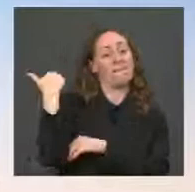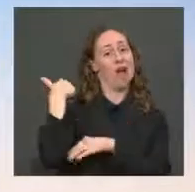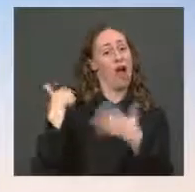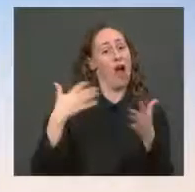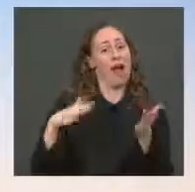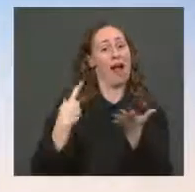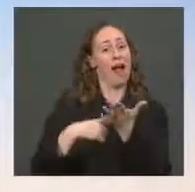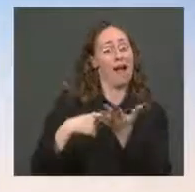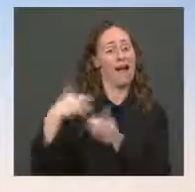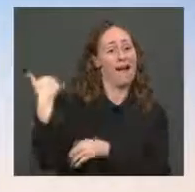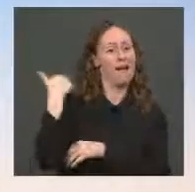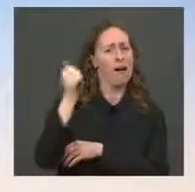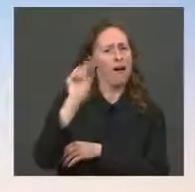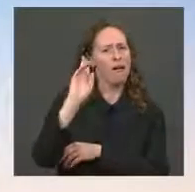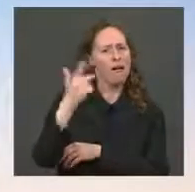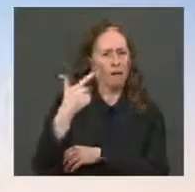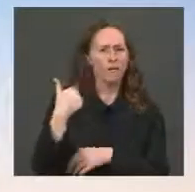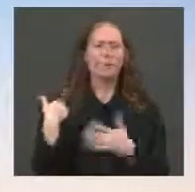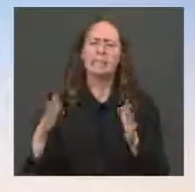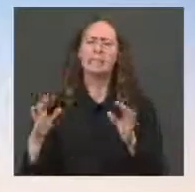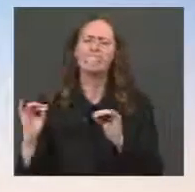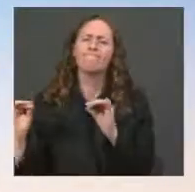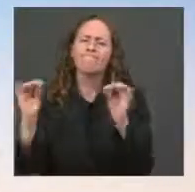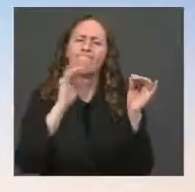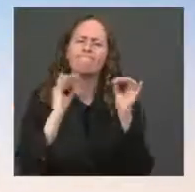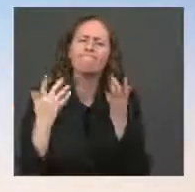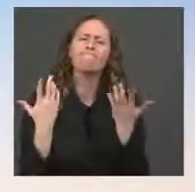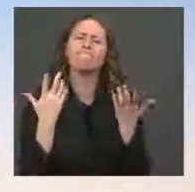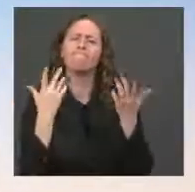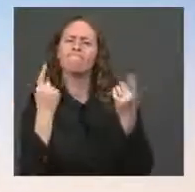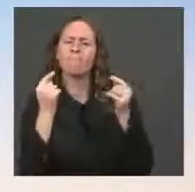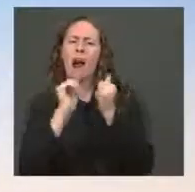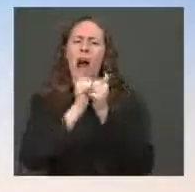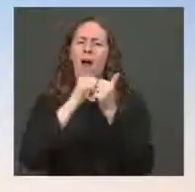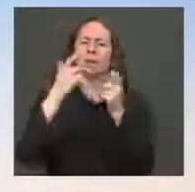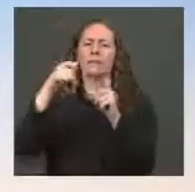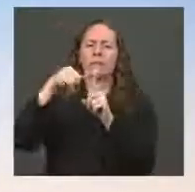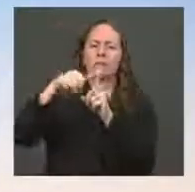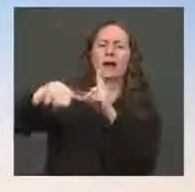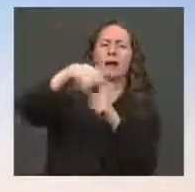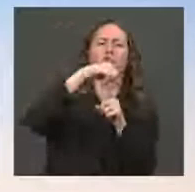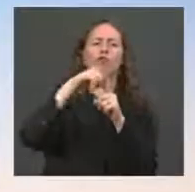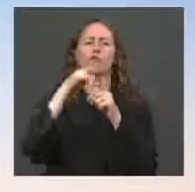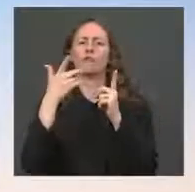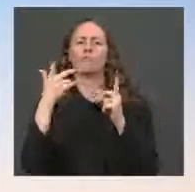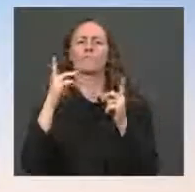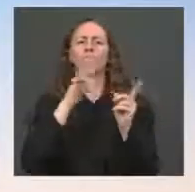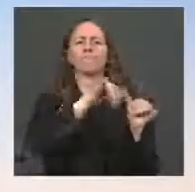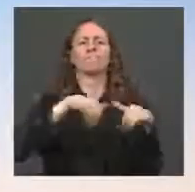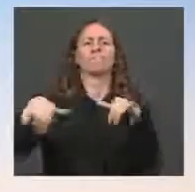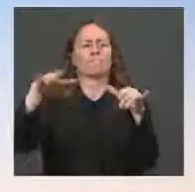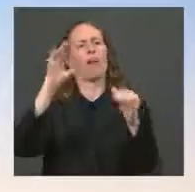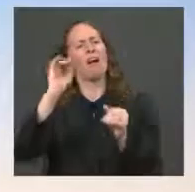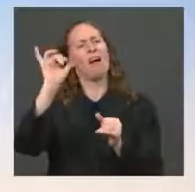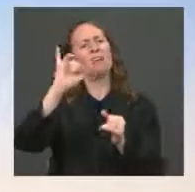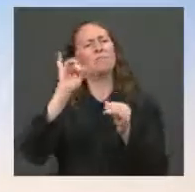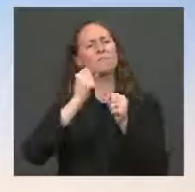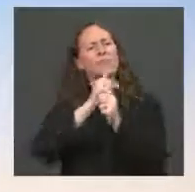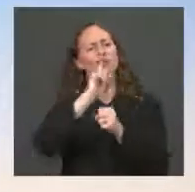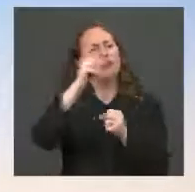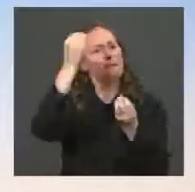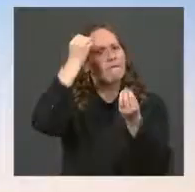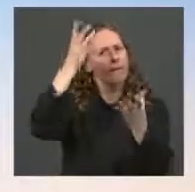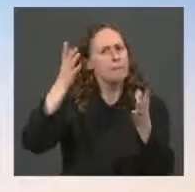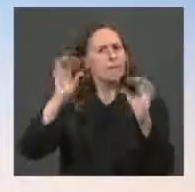looking at ways to provide consistency, to provide clarity, and steps that will ensure air